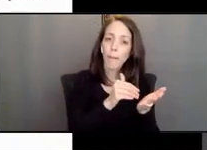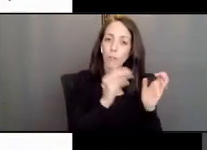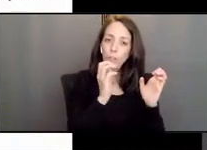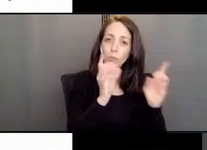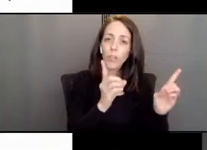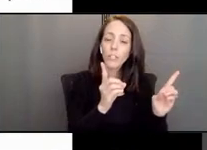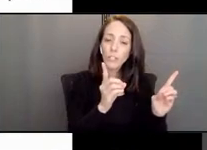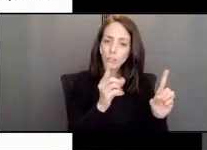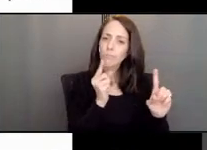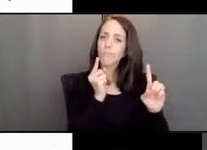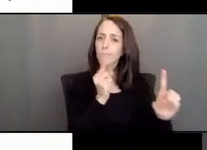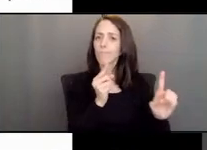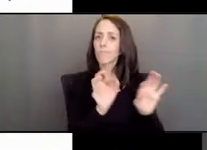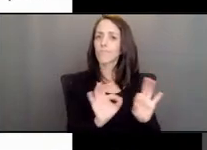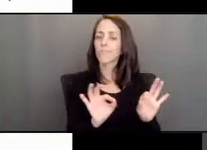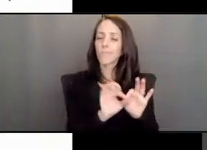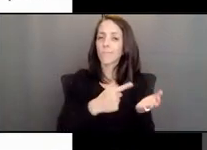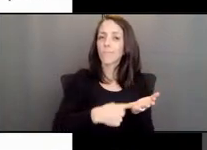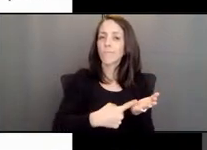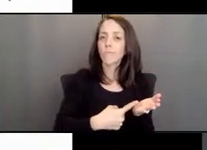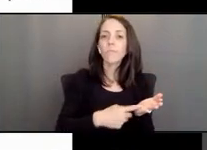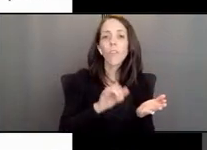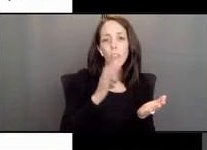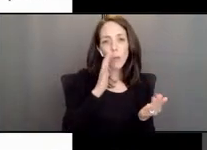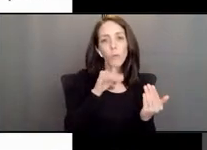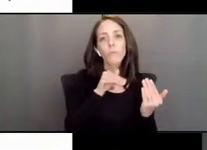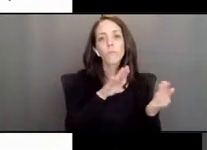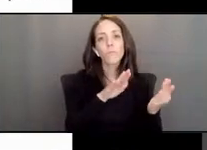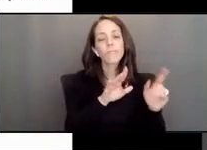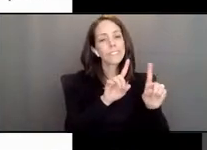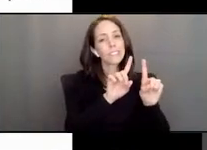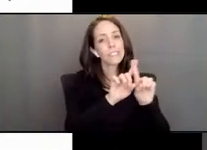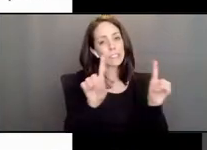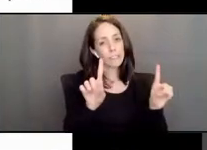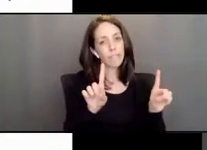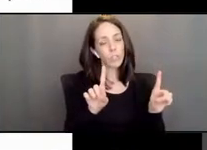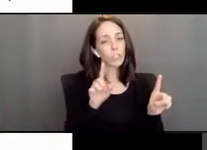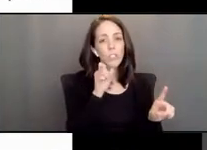of discussion. This will be addressed outside of the OHSU 2025 process.